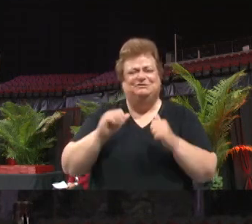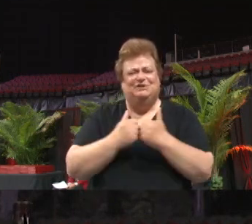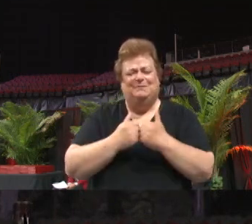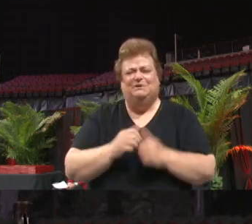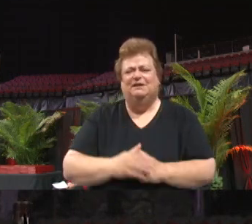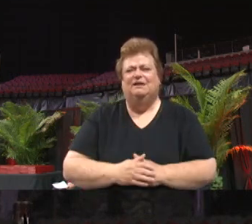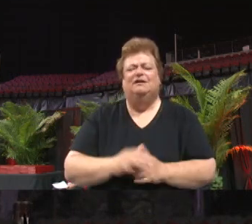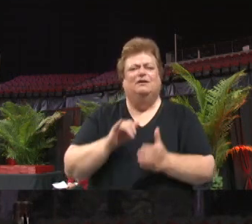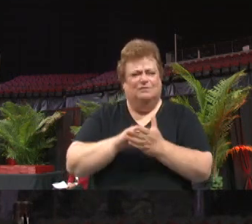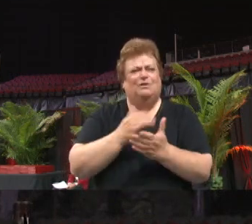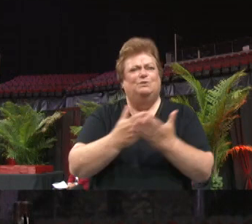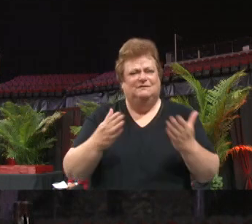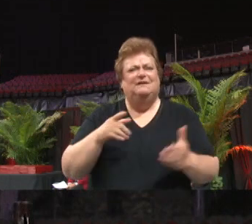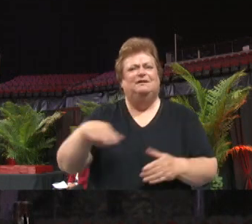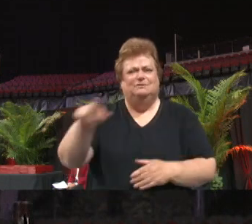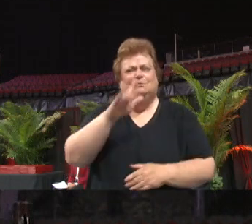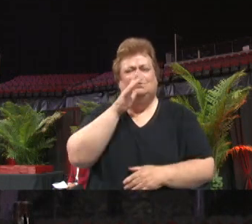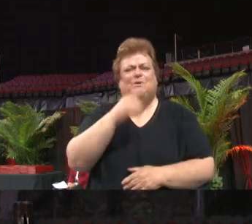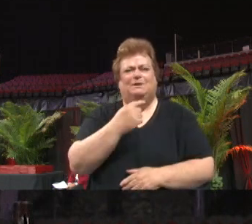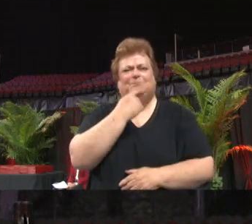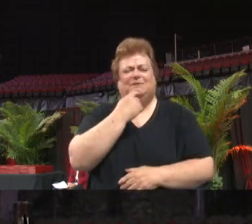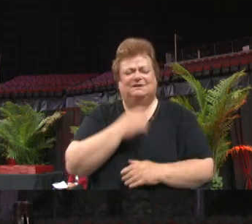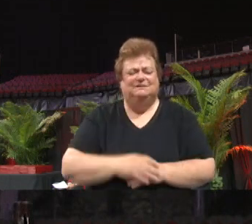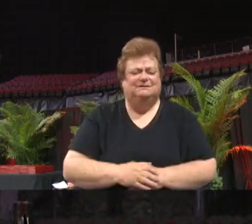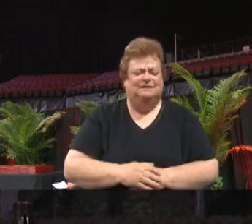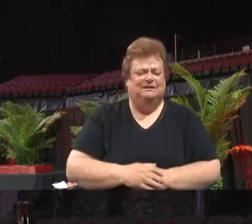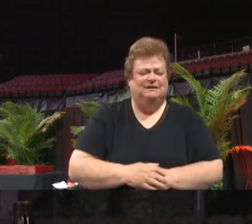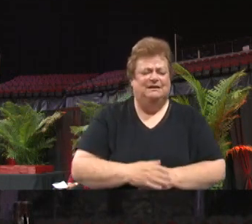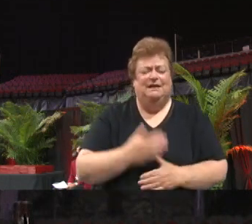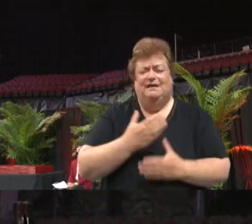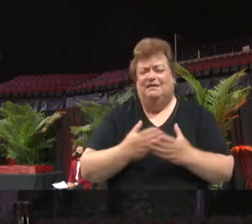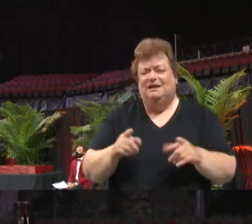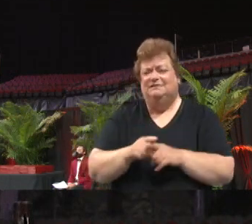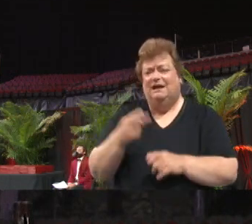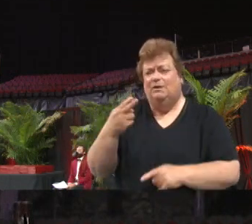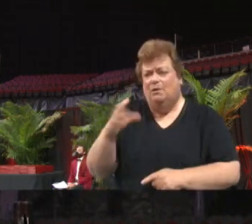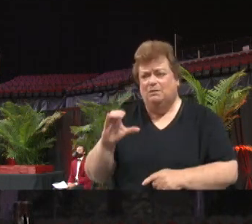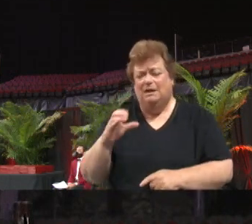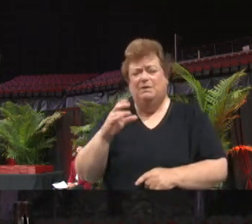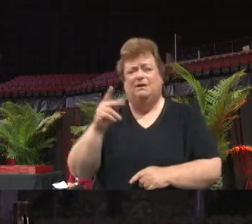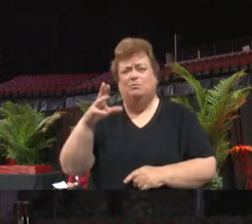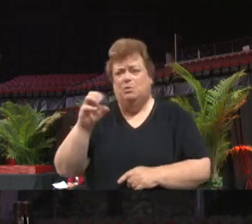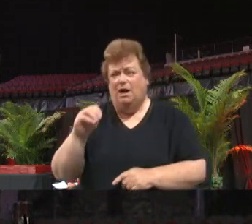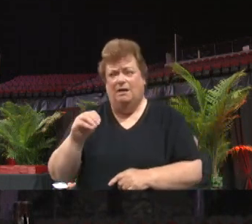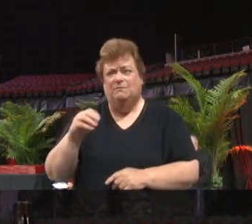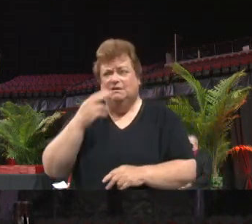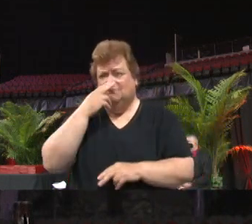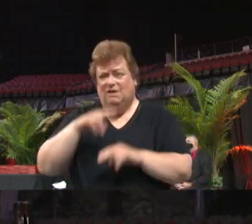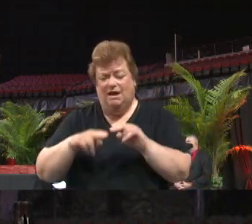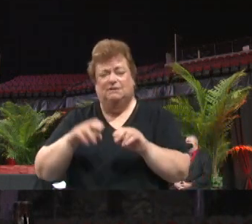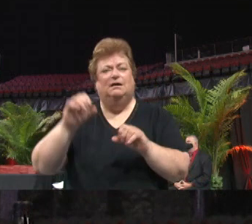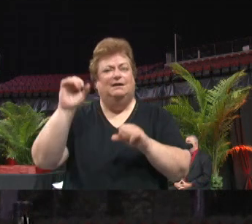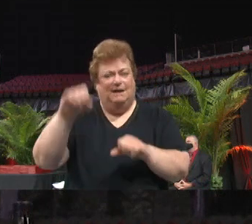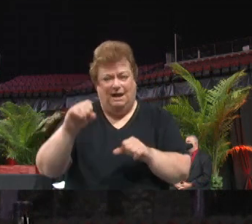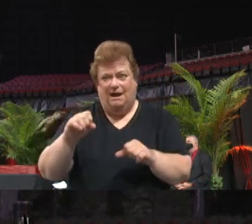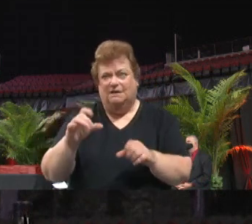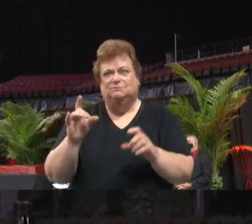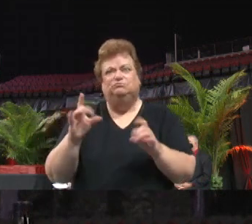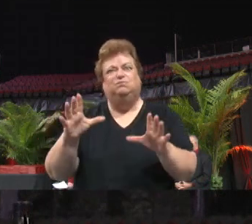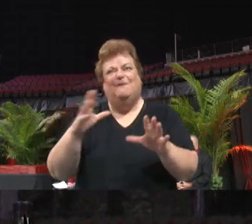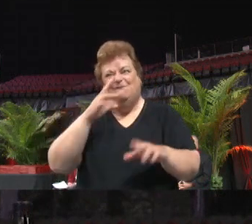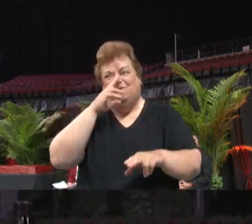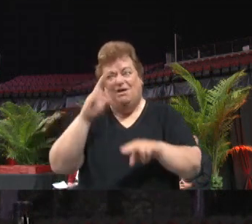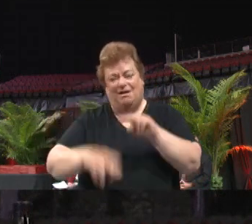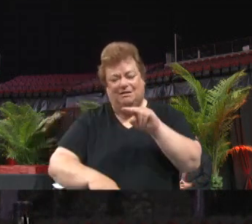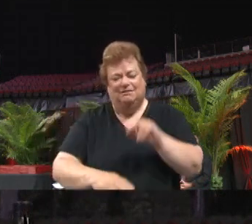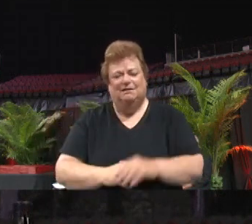that you're gonna miss. Now, I'm not gonna say that things like homecoming and prom isn't fun, because they're a blast. But when it boils down to